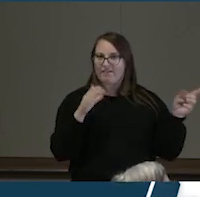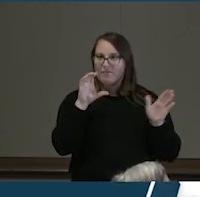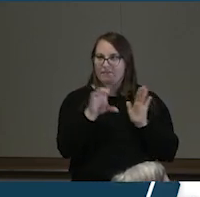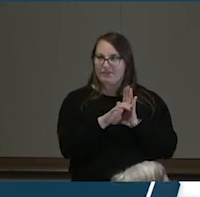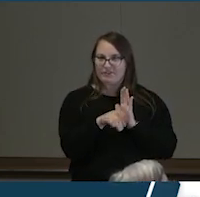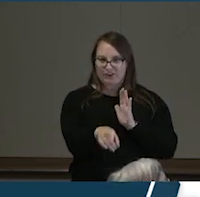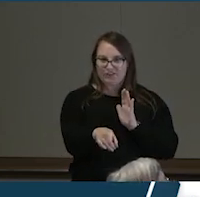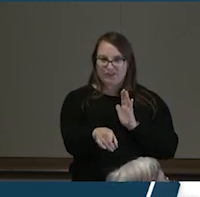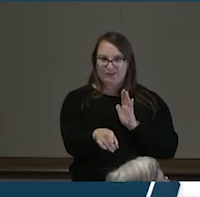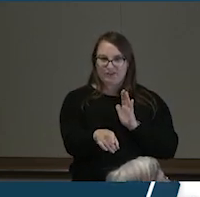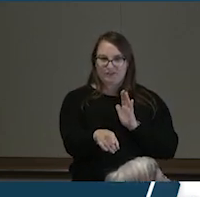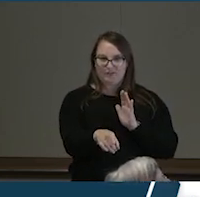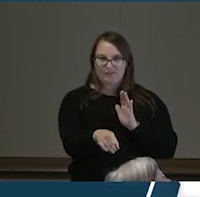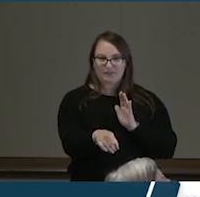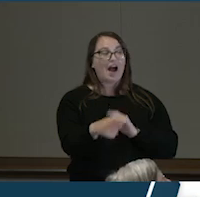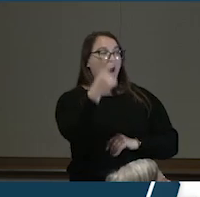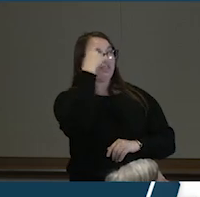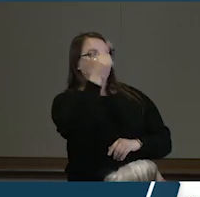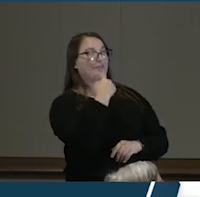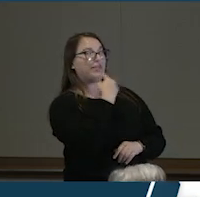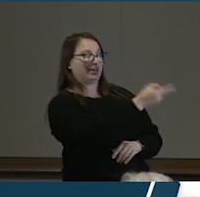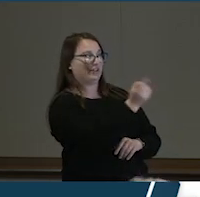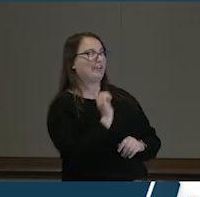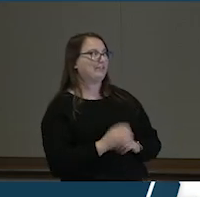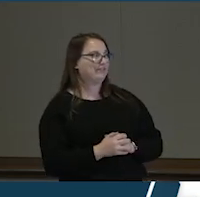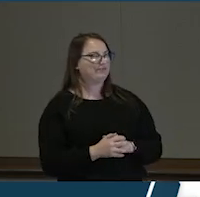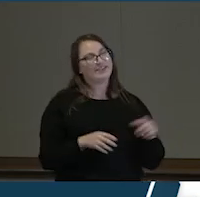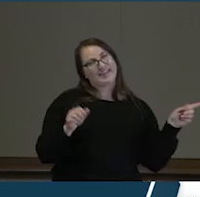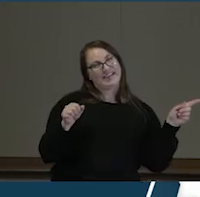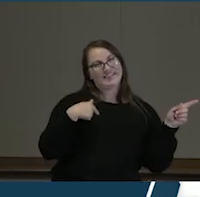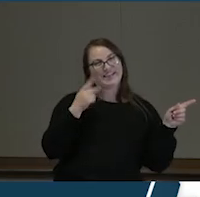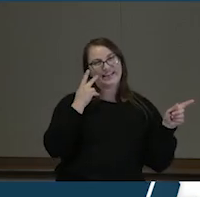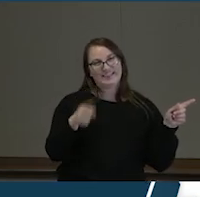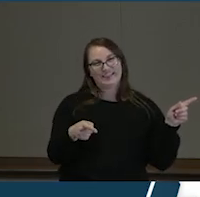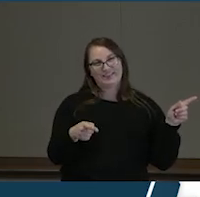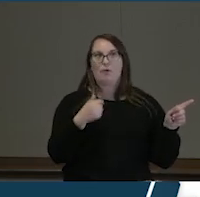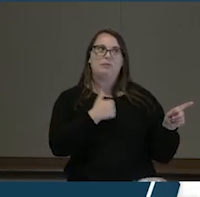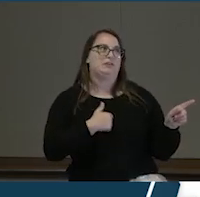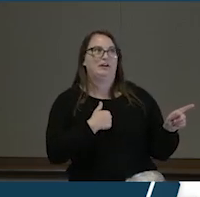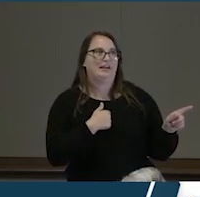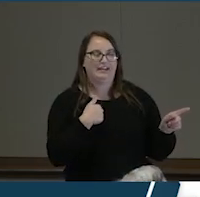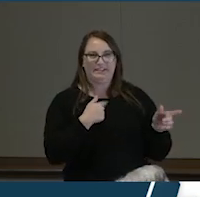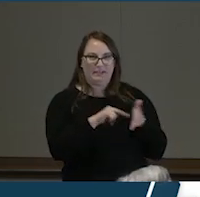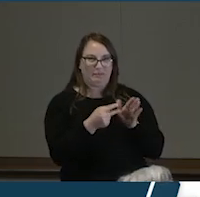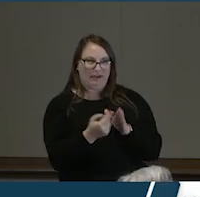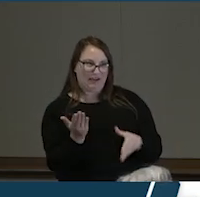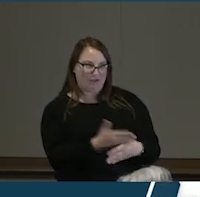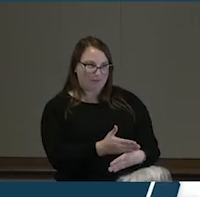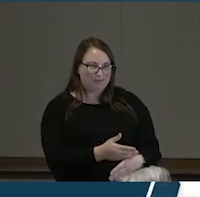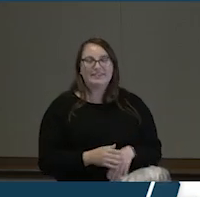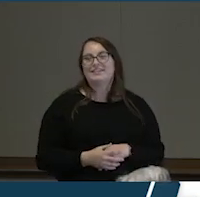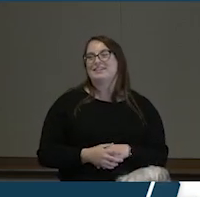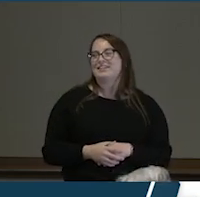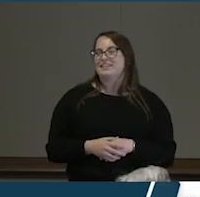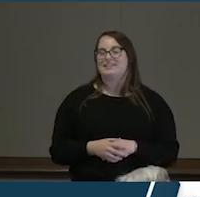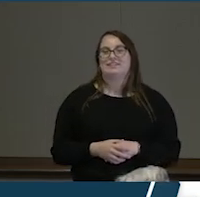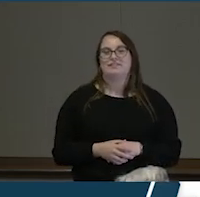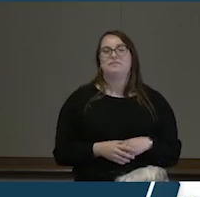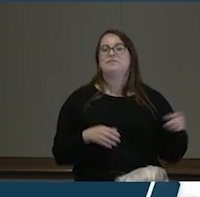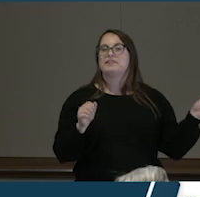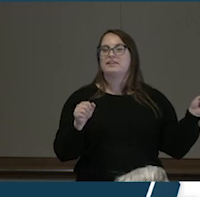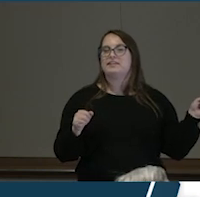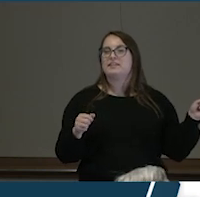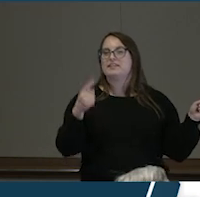thought I would let you know I was here. Yes, I see you. Sorry, I didn't know everything. Yes. Yes. Actually, and I think I said before,